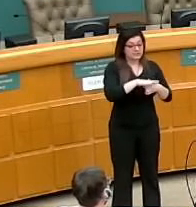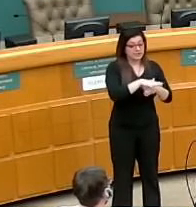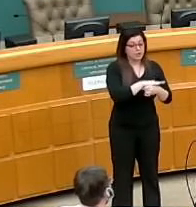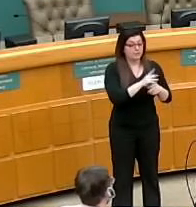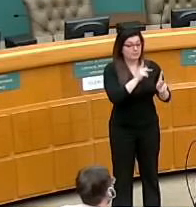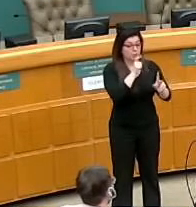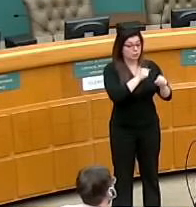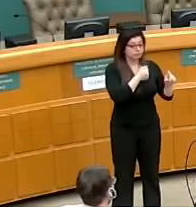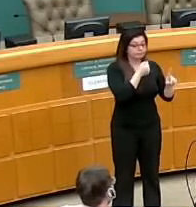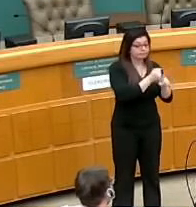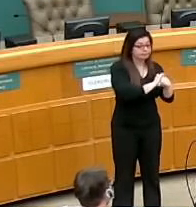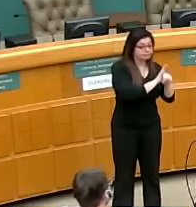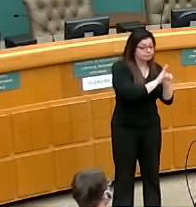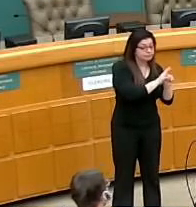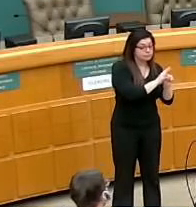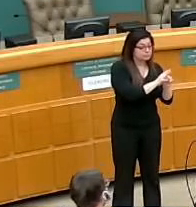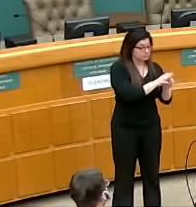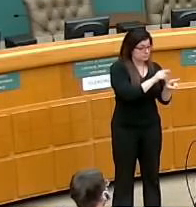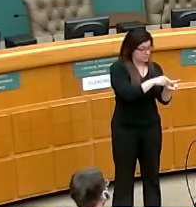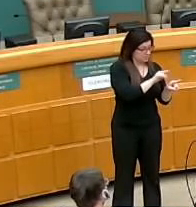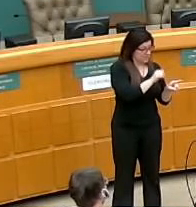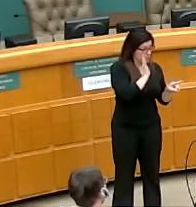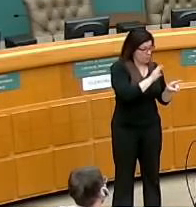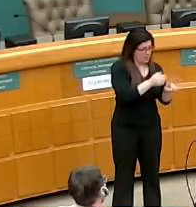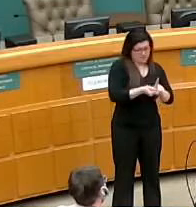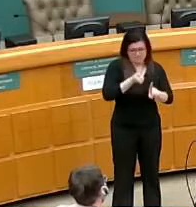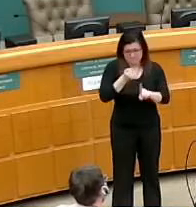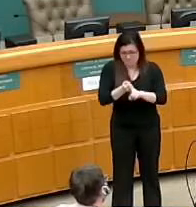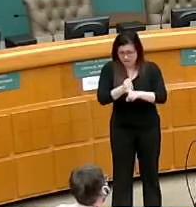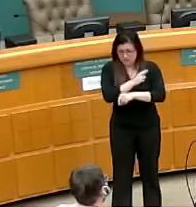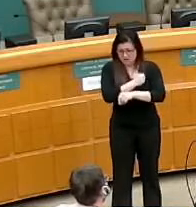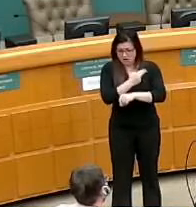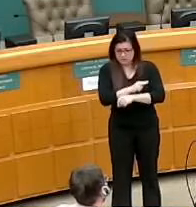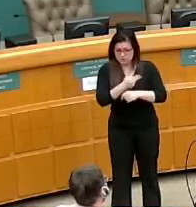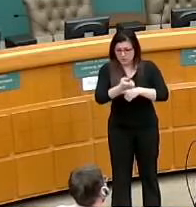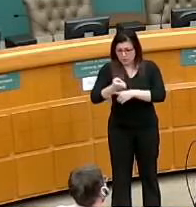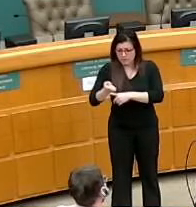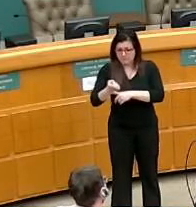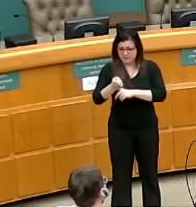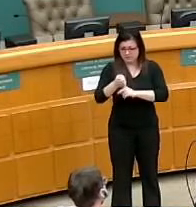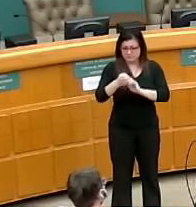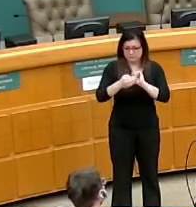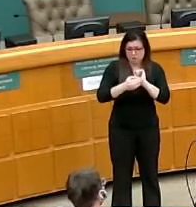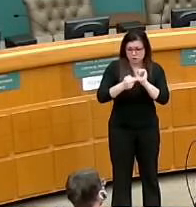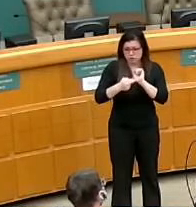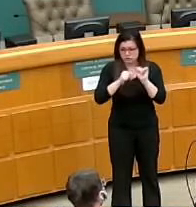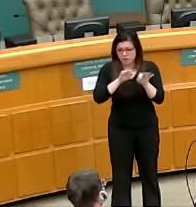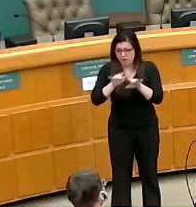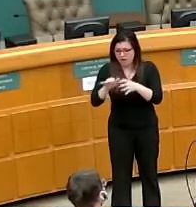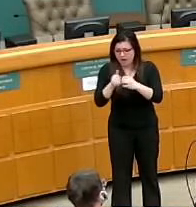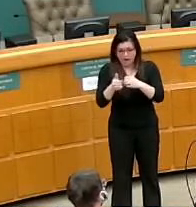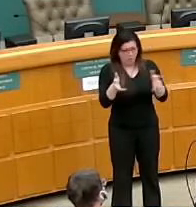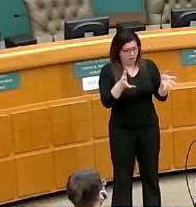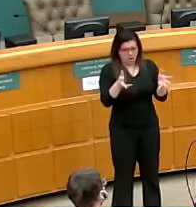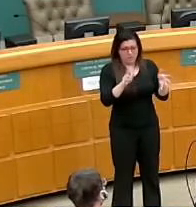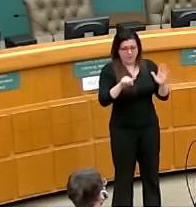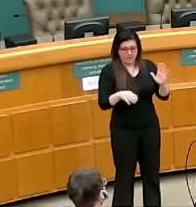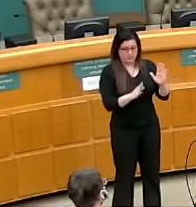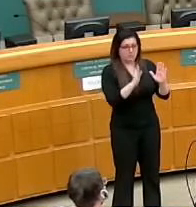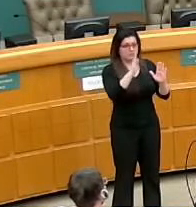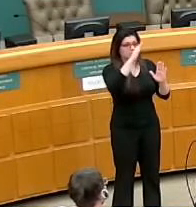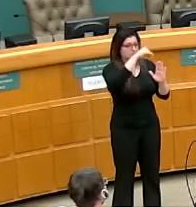hospitals and equipment in our hospitals like respirators. And they also showed how we as a community, by doing some